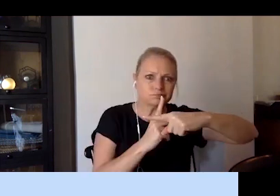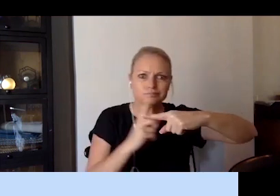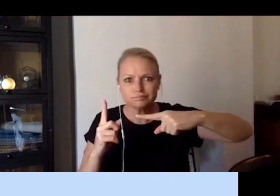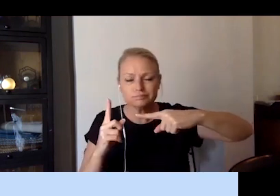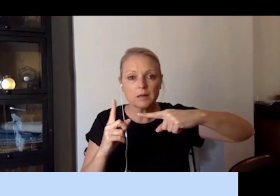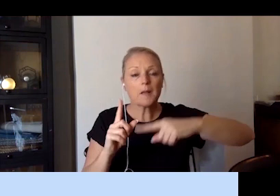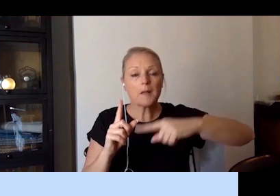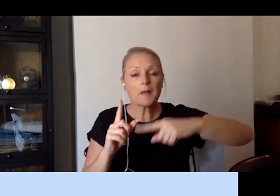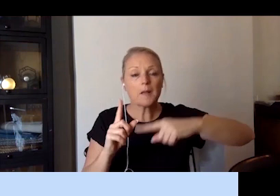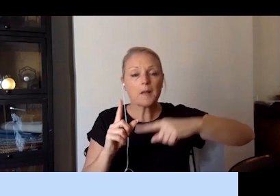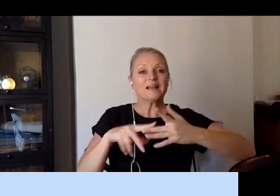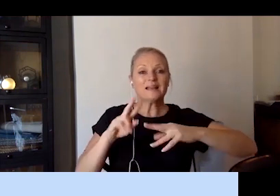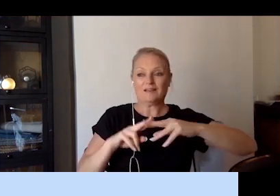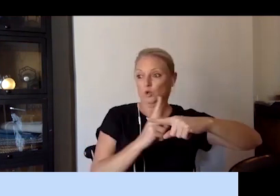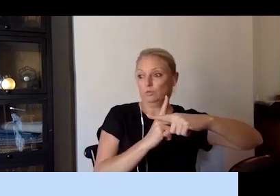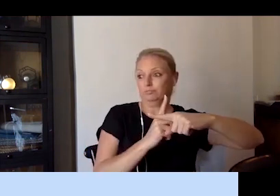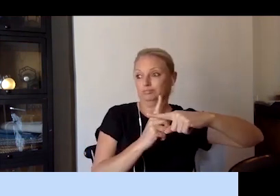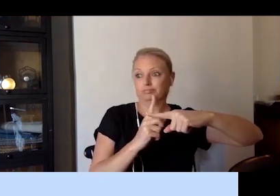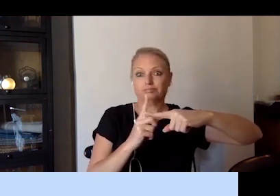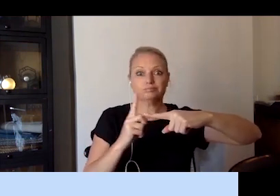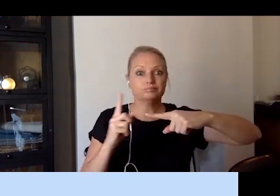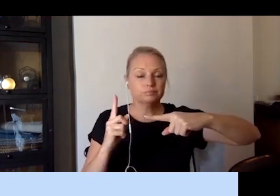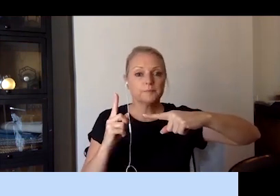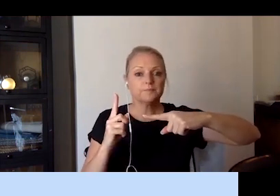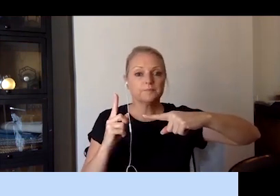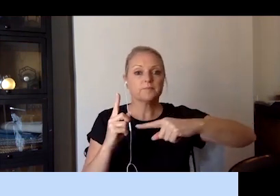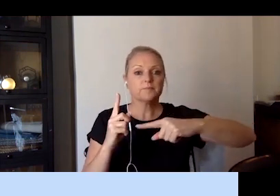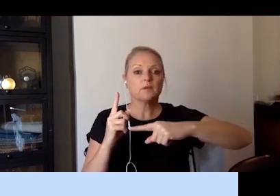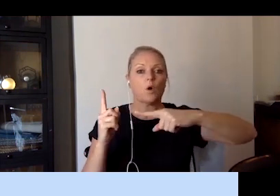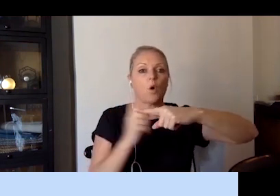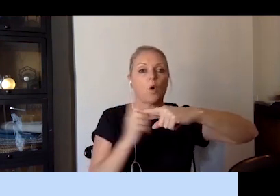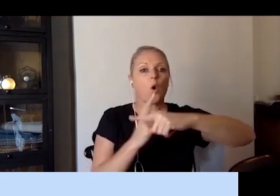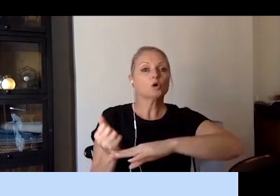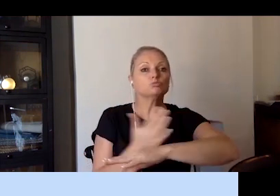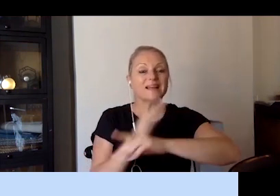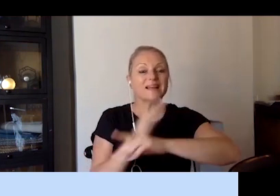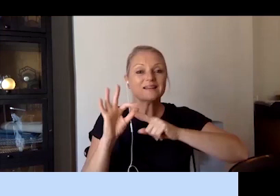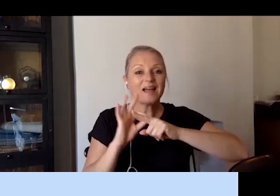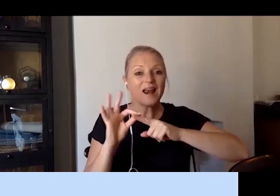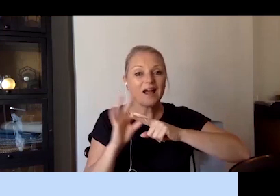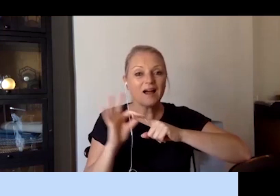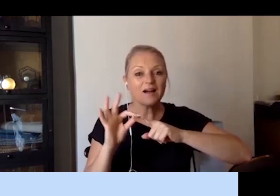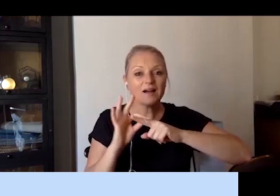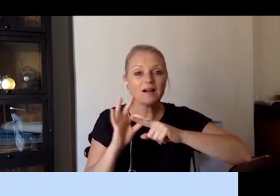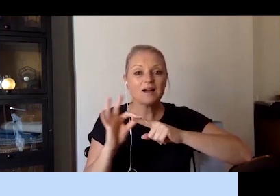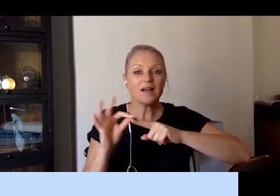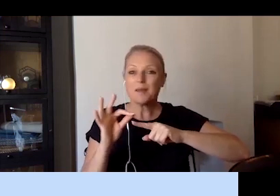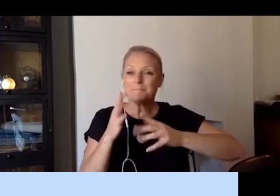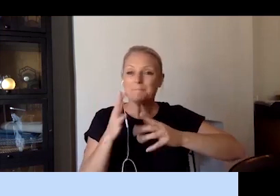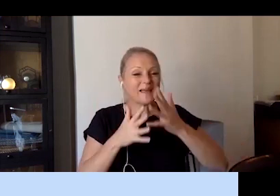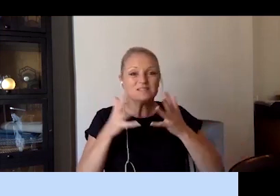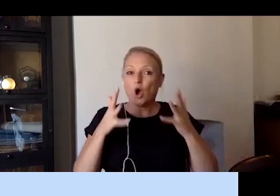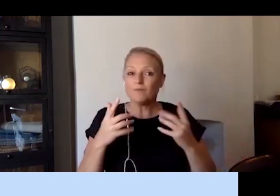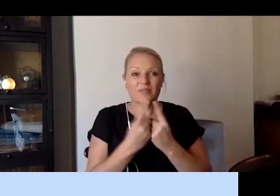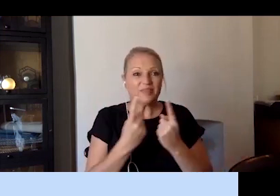on the continuum can be impacted by a range of factors that are both in and out of your control. So factors that are inside